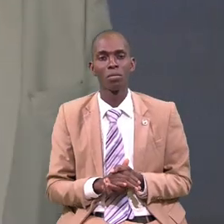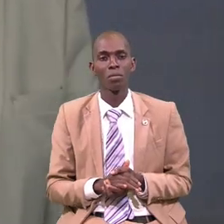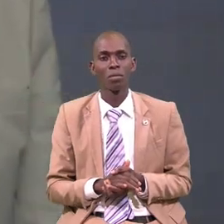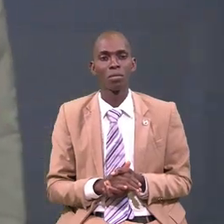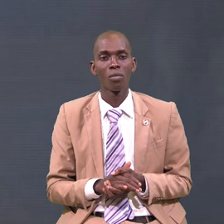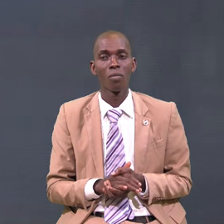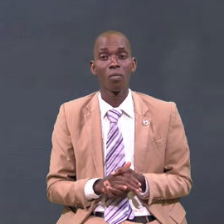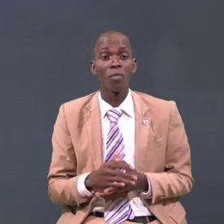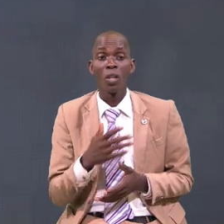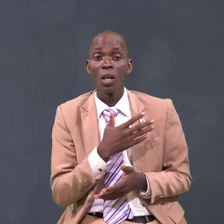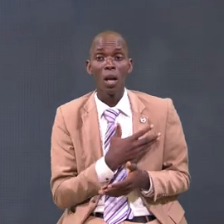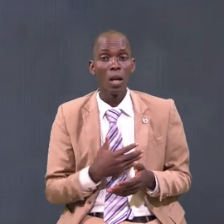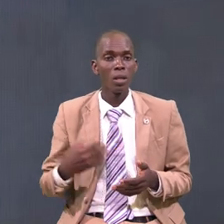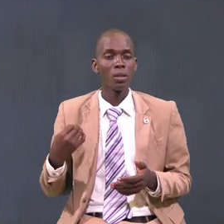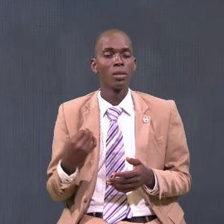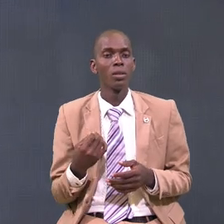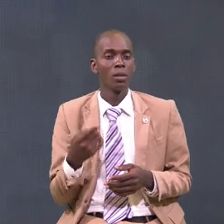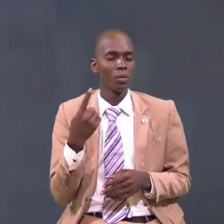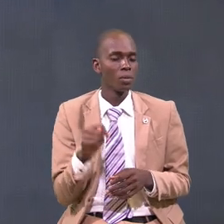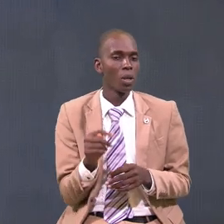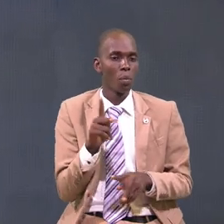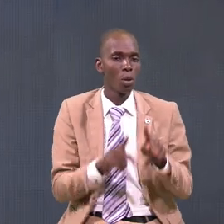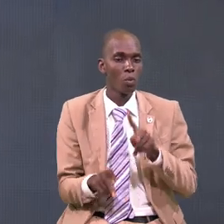And it's the people who can fight sin,